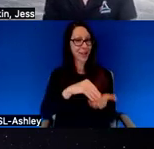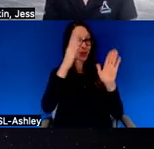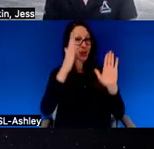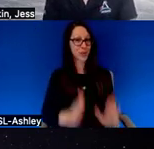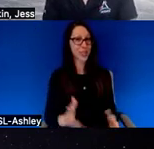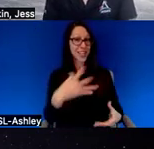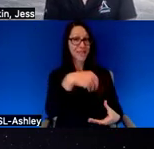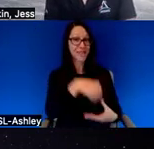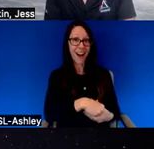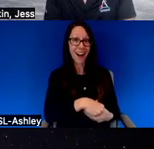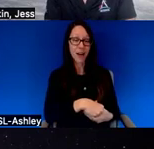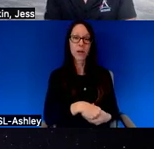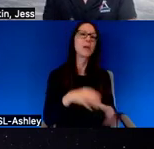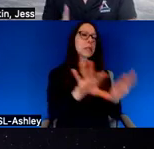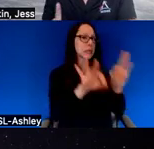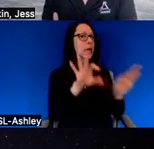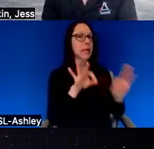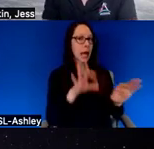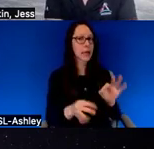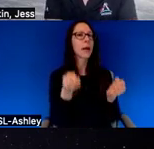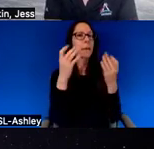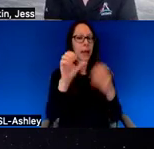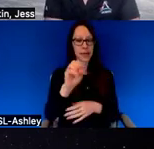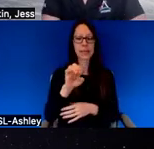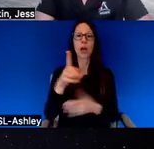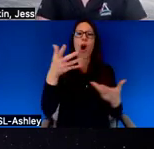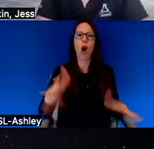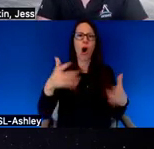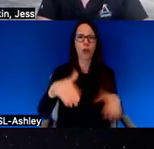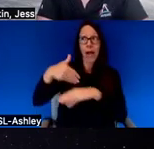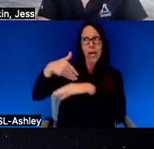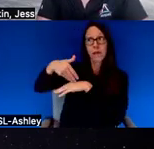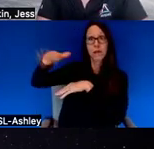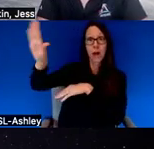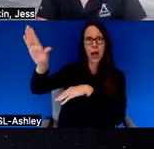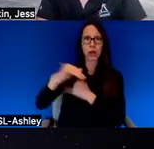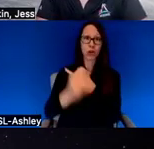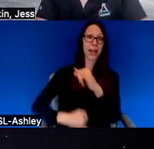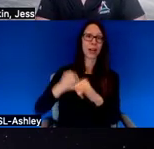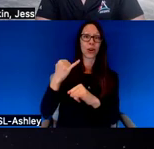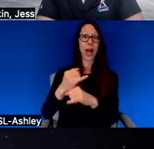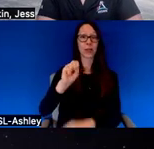they've actually selected many seeds that have been flown and grown aboard the International Space Station.